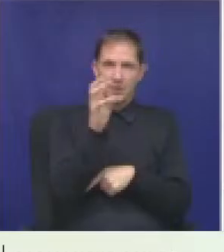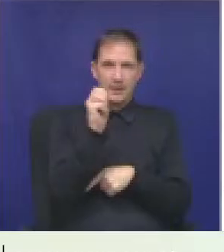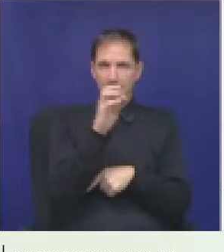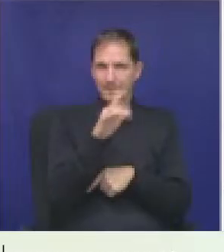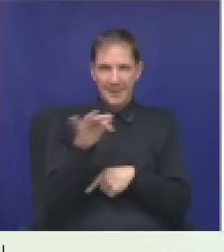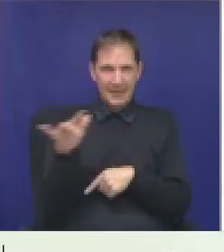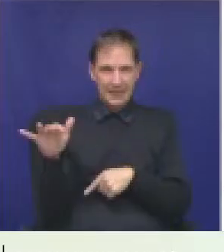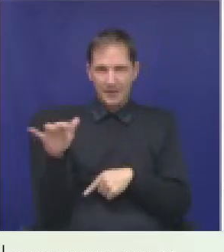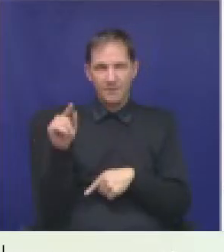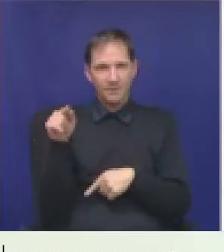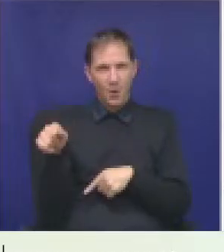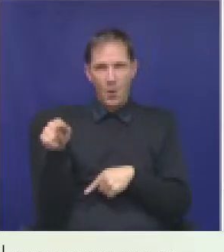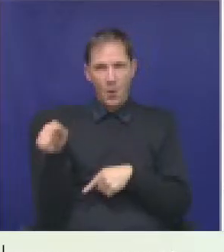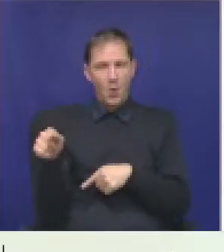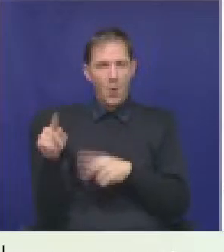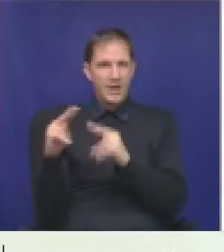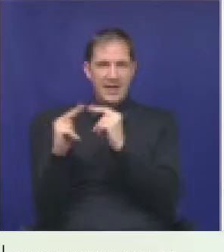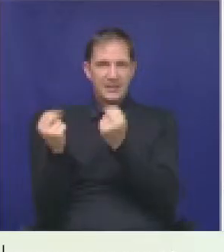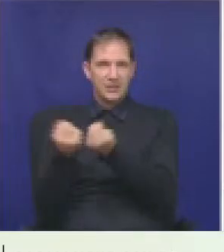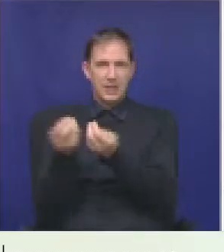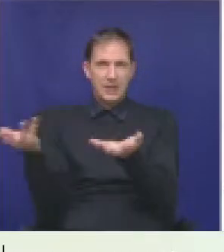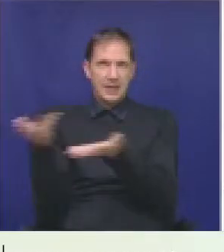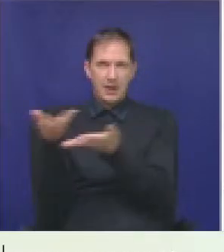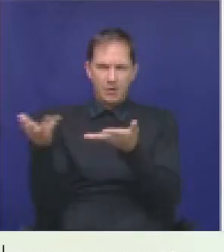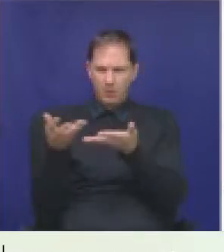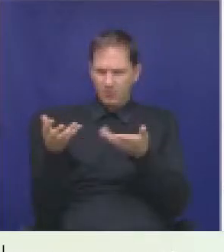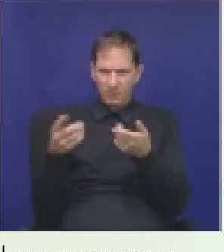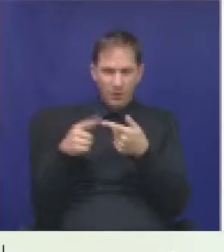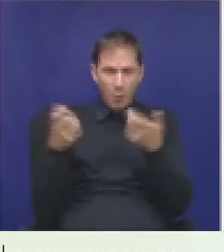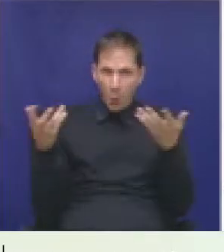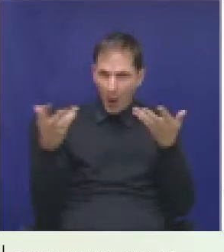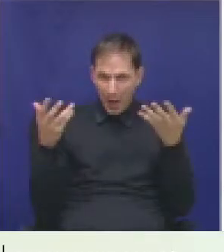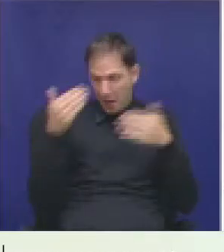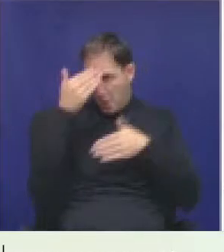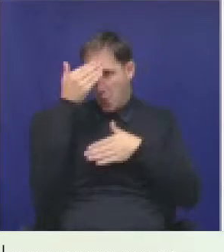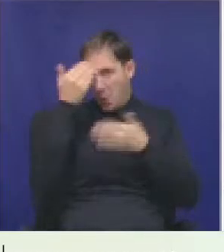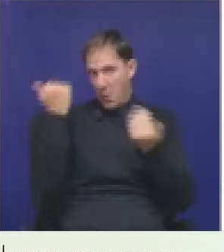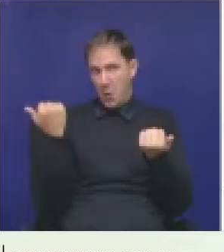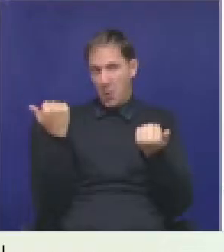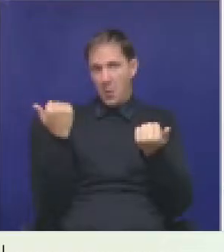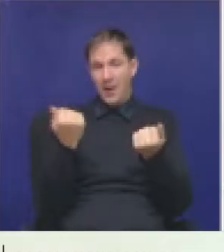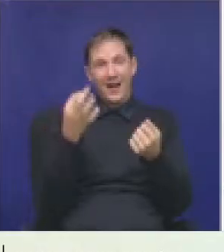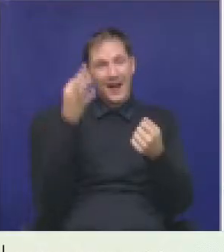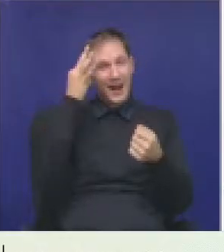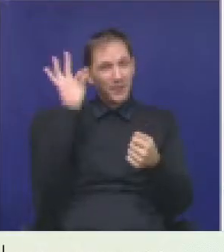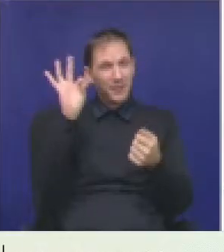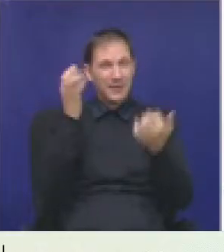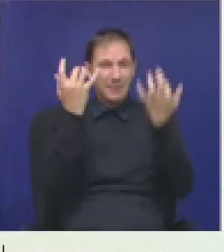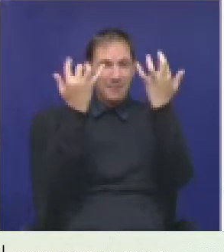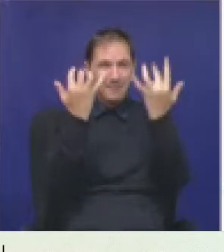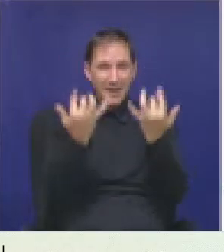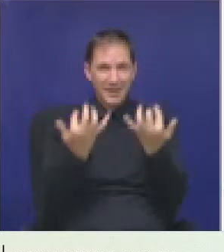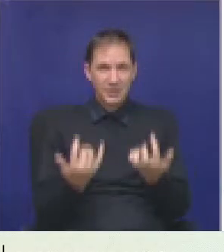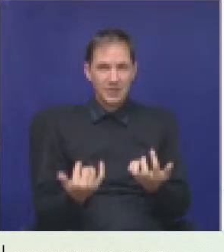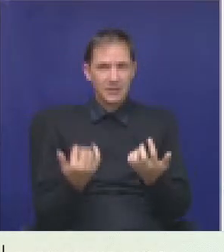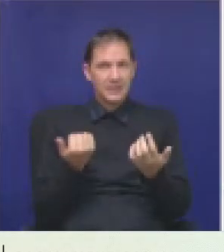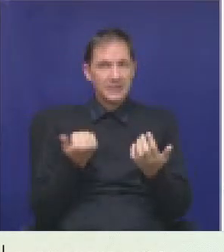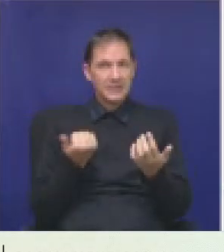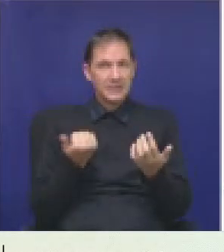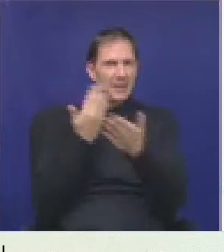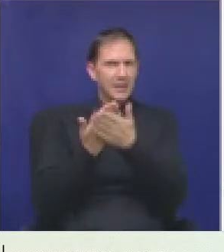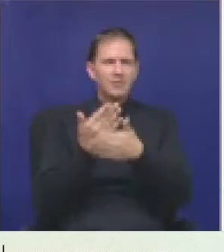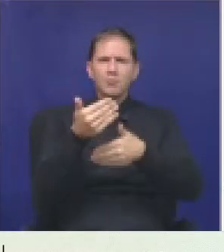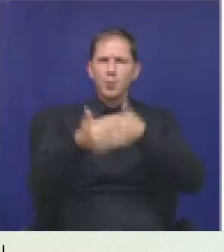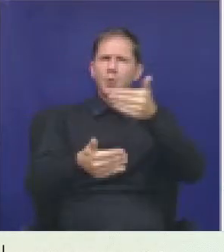dialogue. Whoever has said that, we do not know where it comes from. Government budgets, you know, they are submitted through